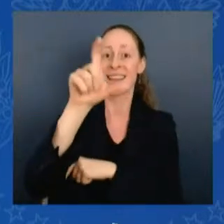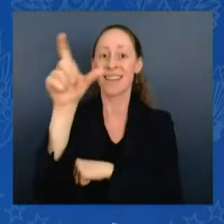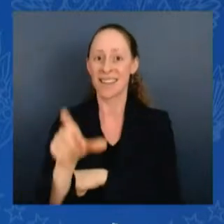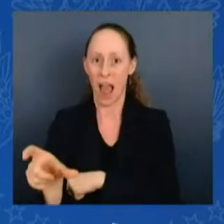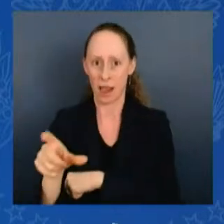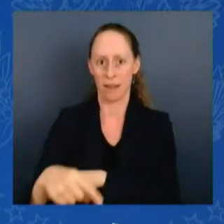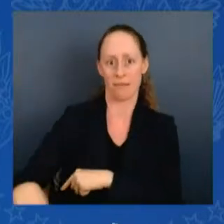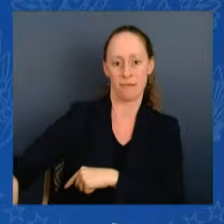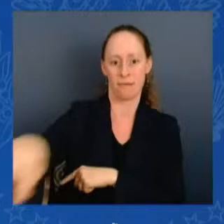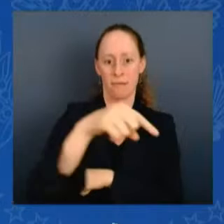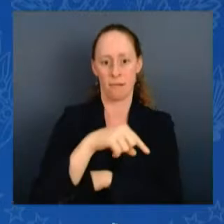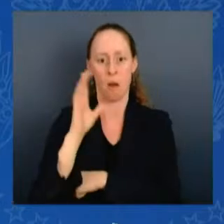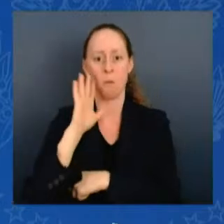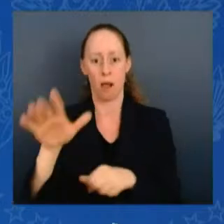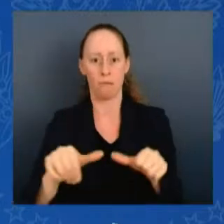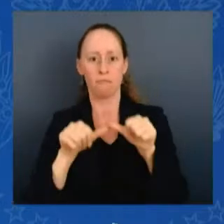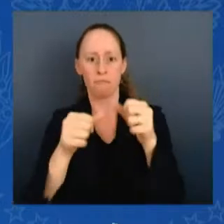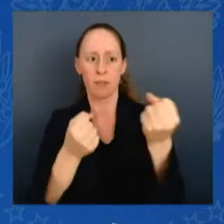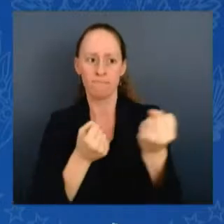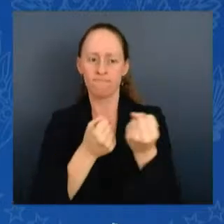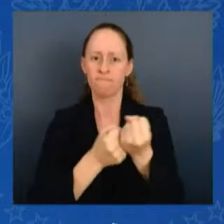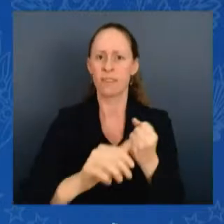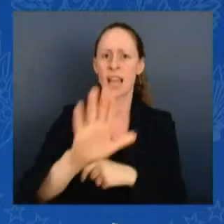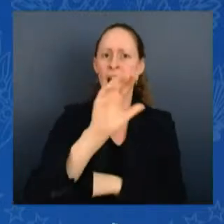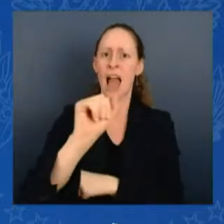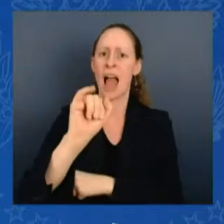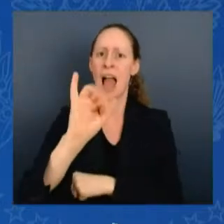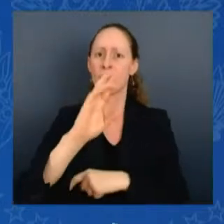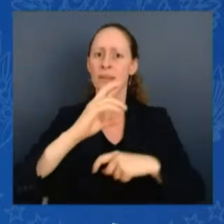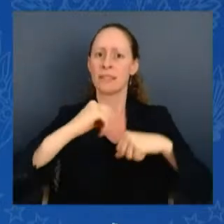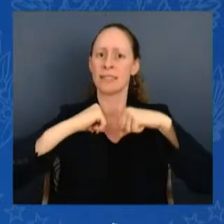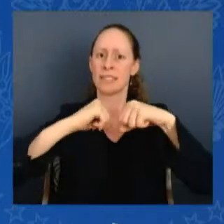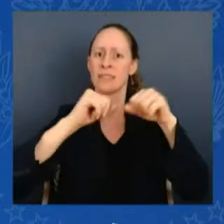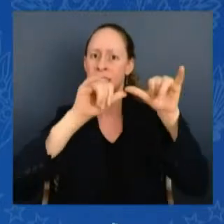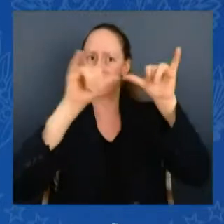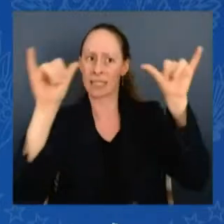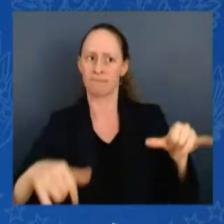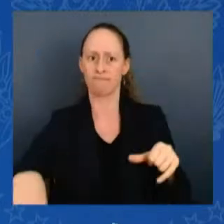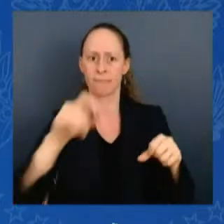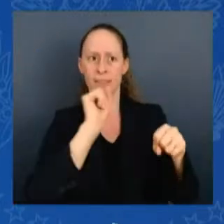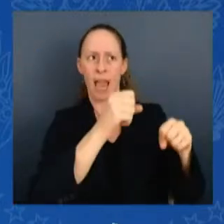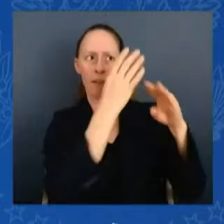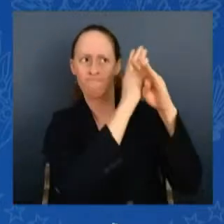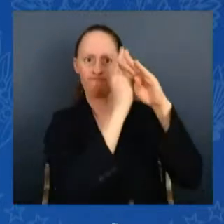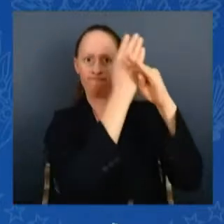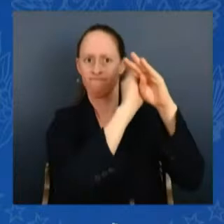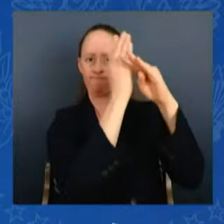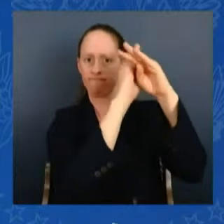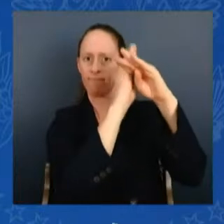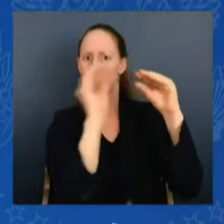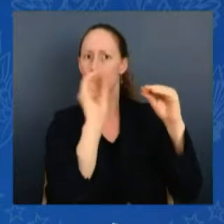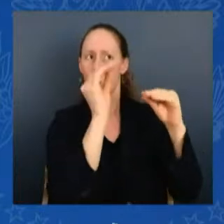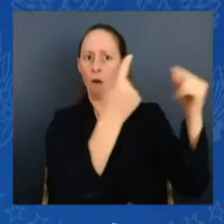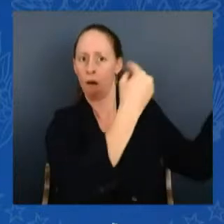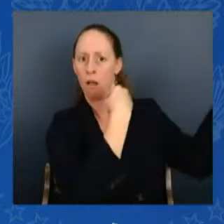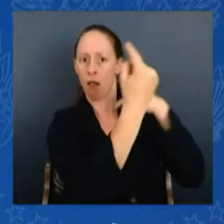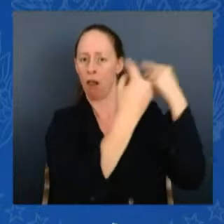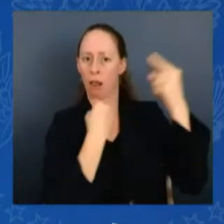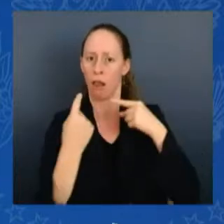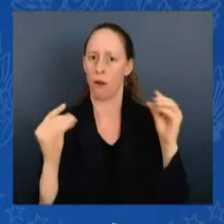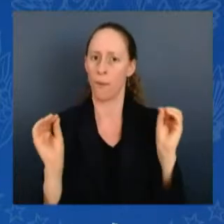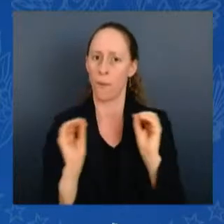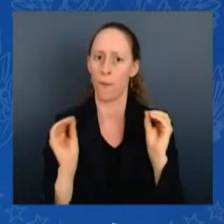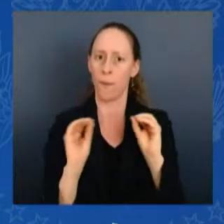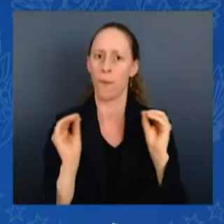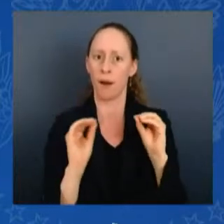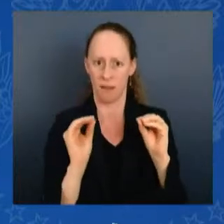months, the United States and our partners intend to provide Ukraine with dozens of additional tactical air defense systems. The United States